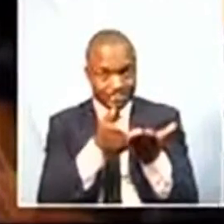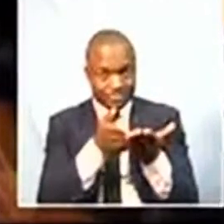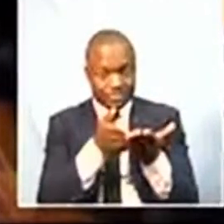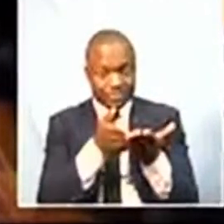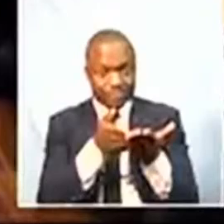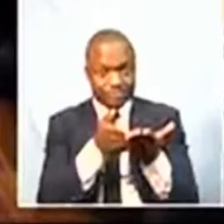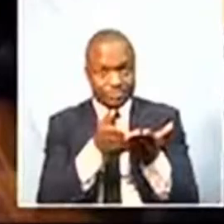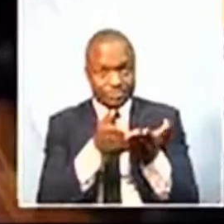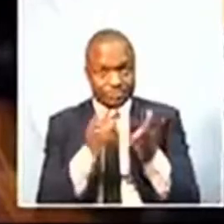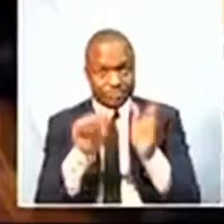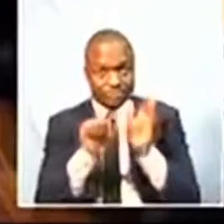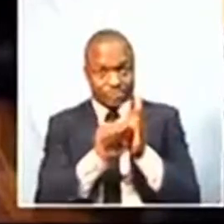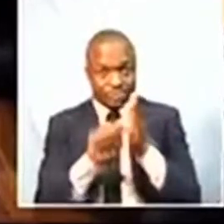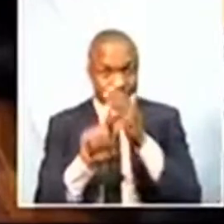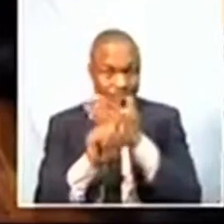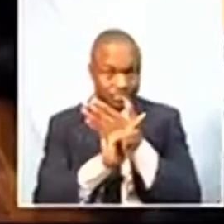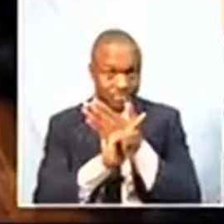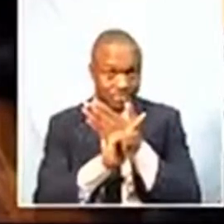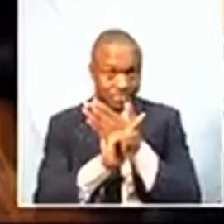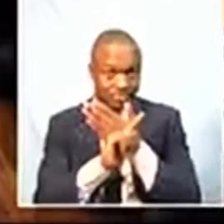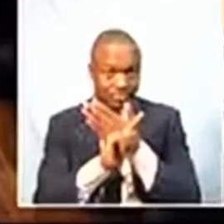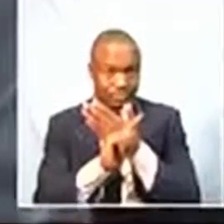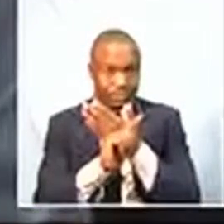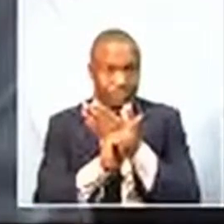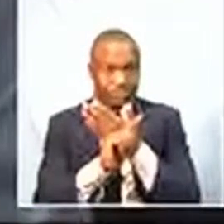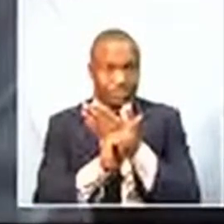from August